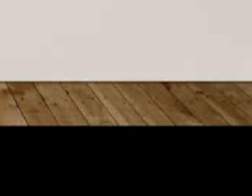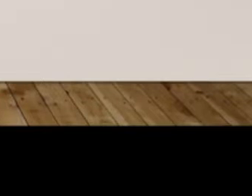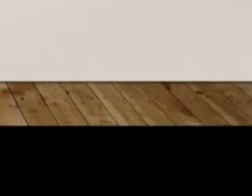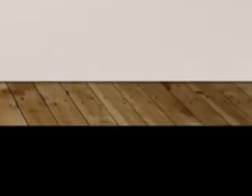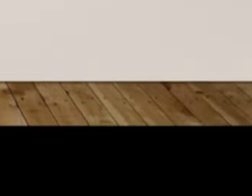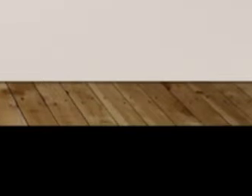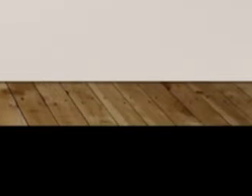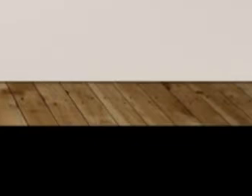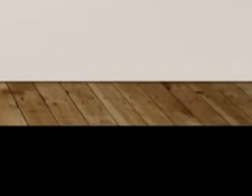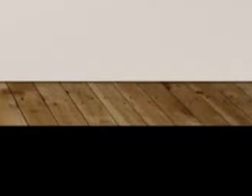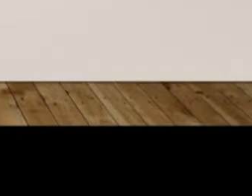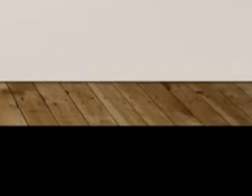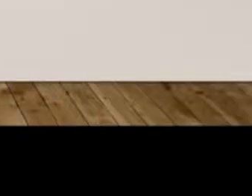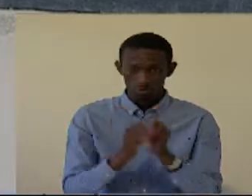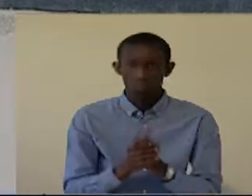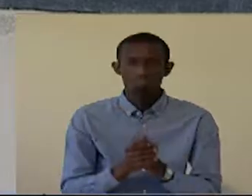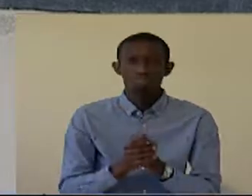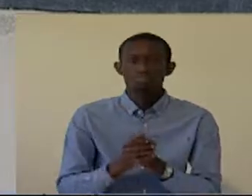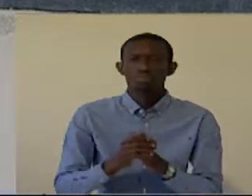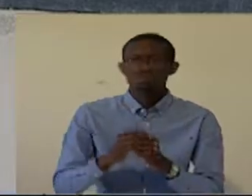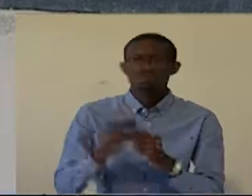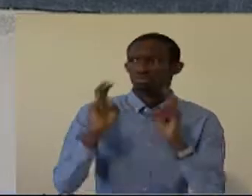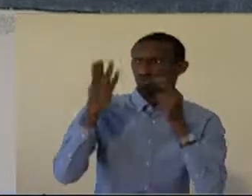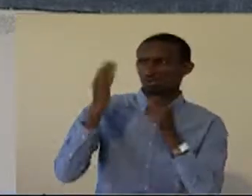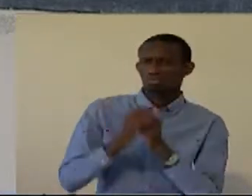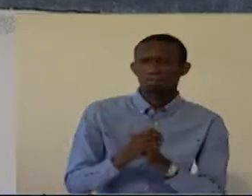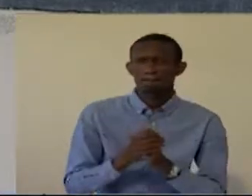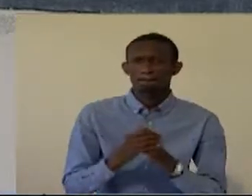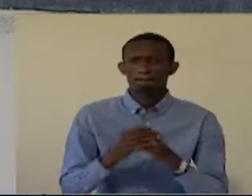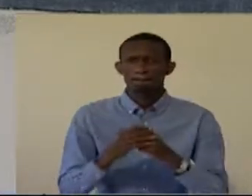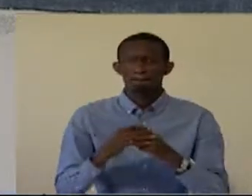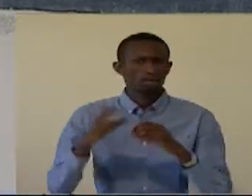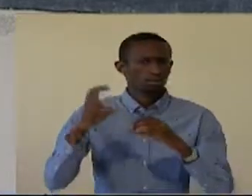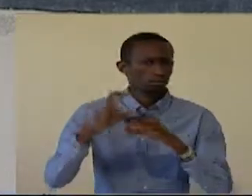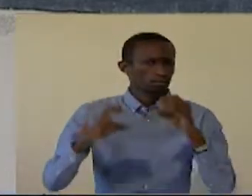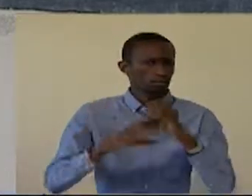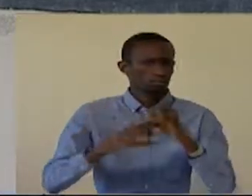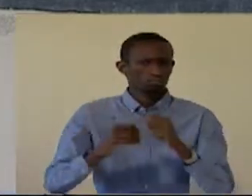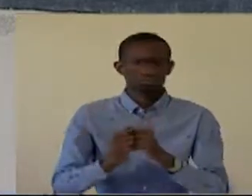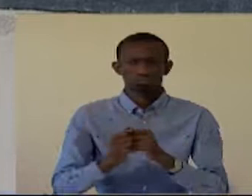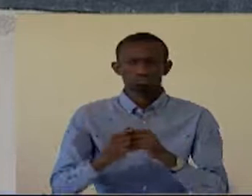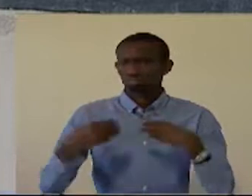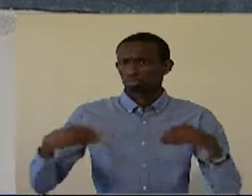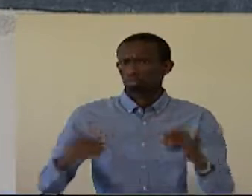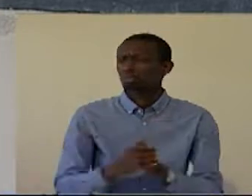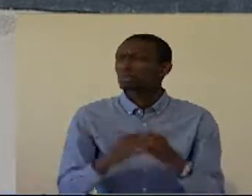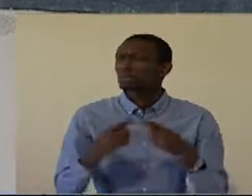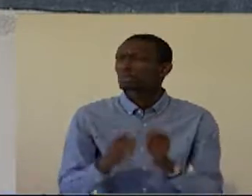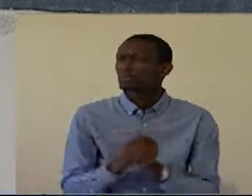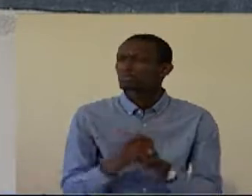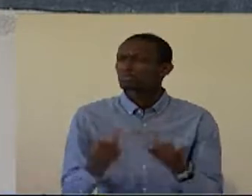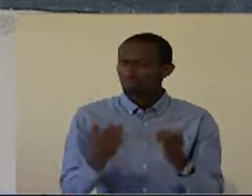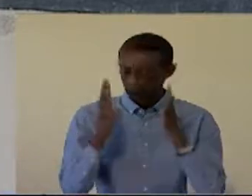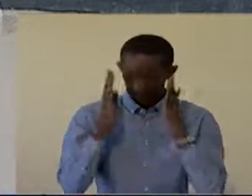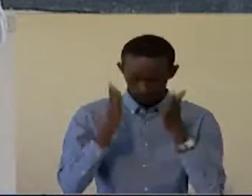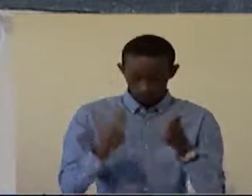unit, the same chemical properties, but if you remember well, we said that there is a